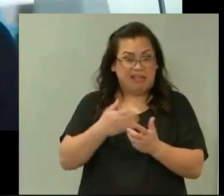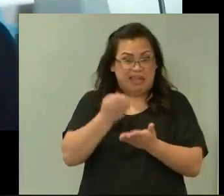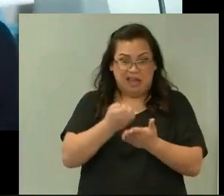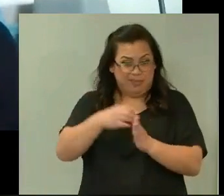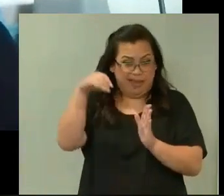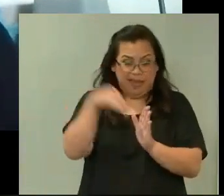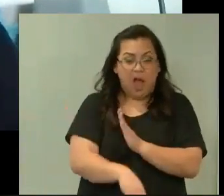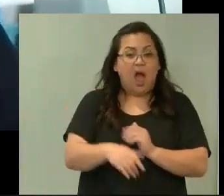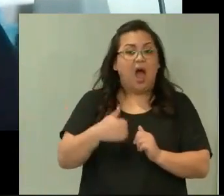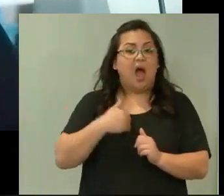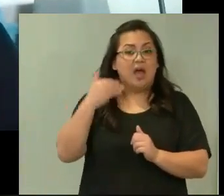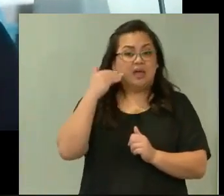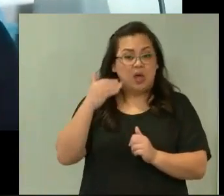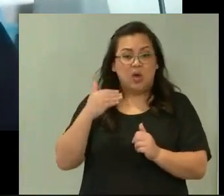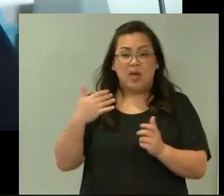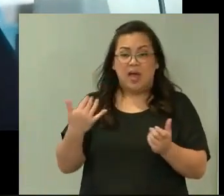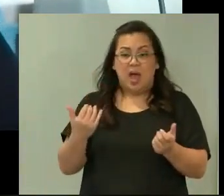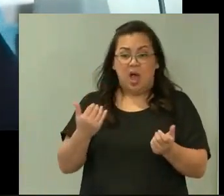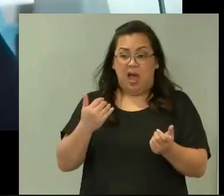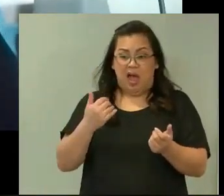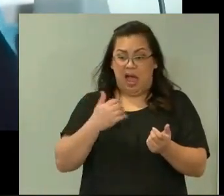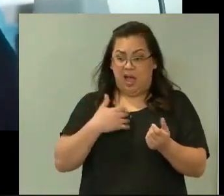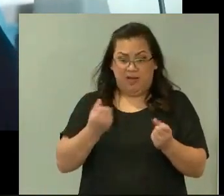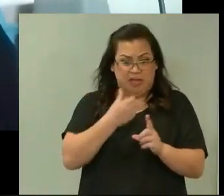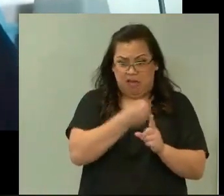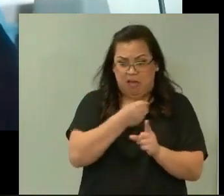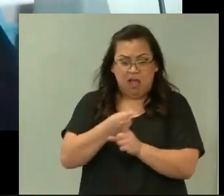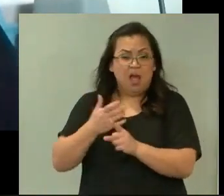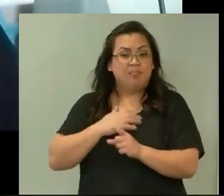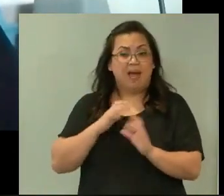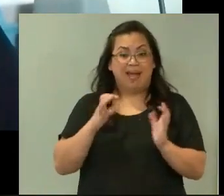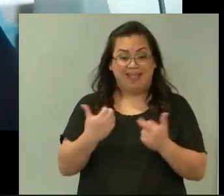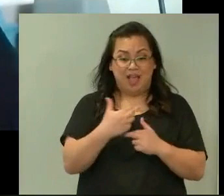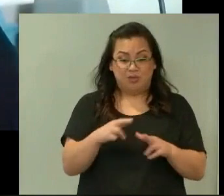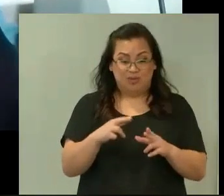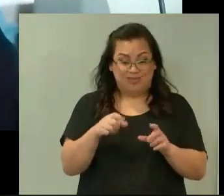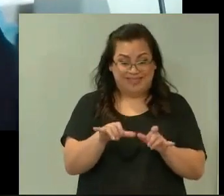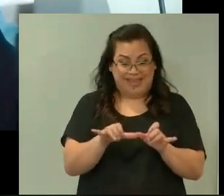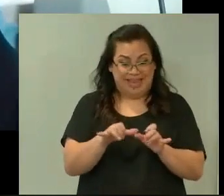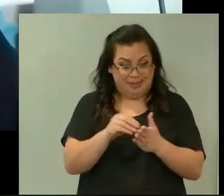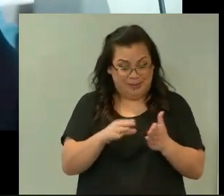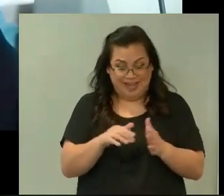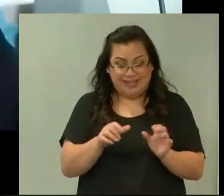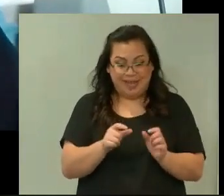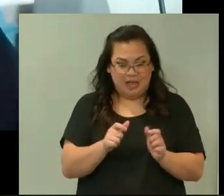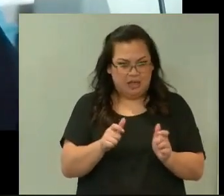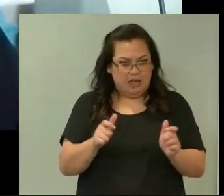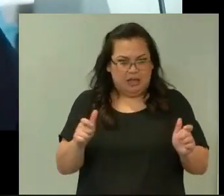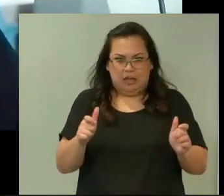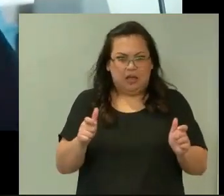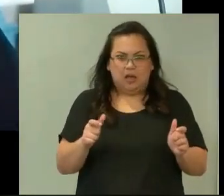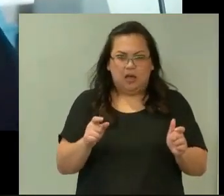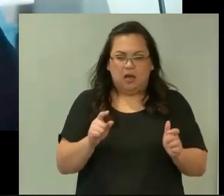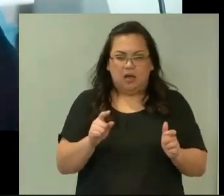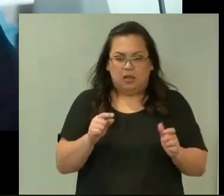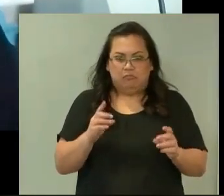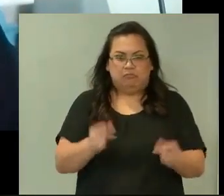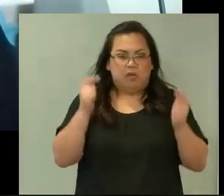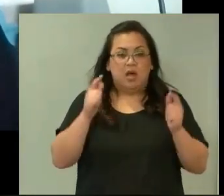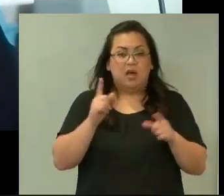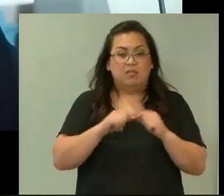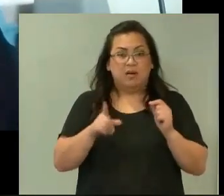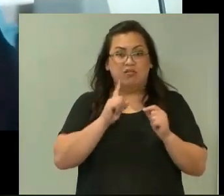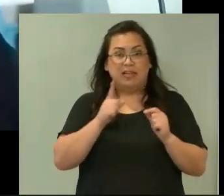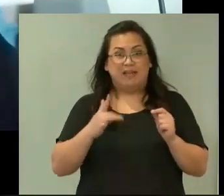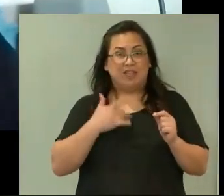cuts that happened. I know how my class size increased overnight. And so looking at this, like what seems to be a very bleak